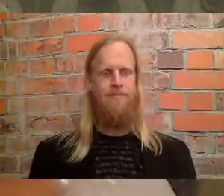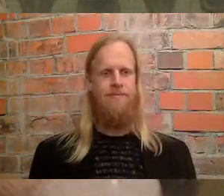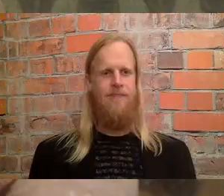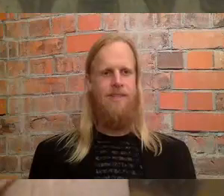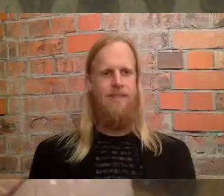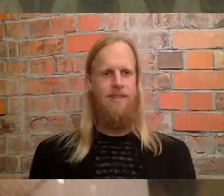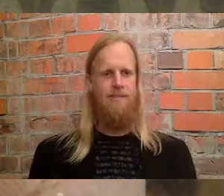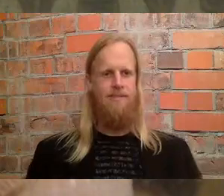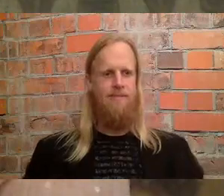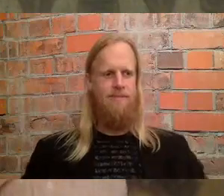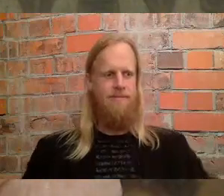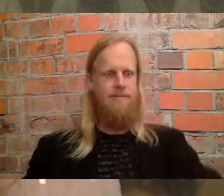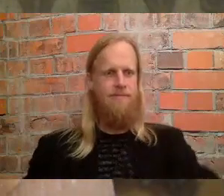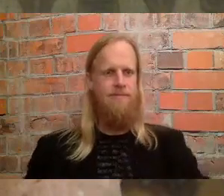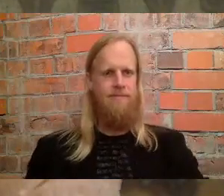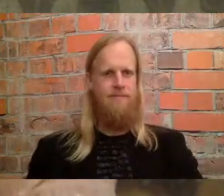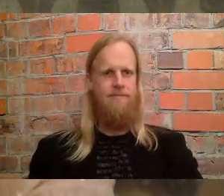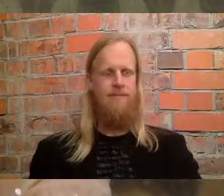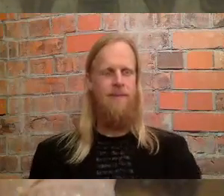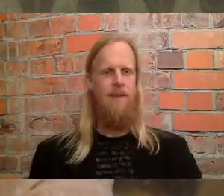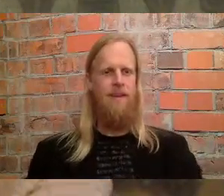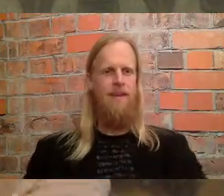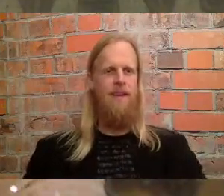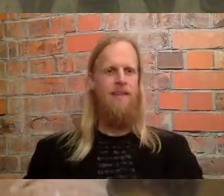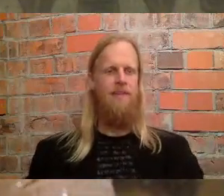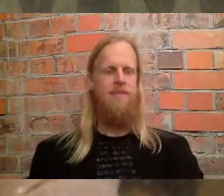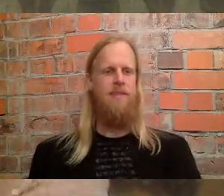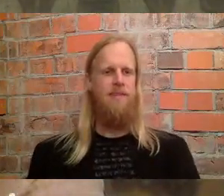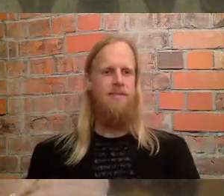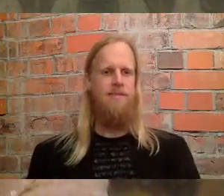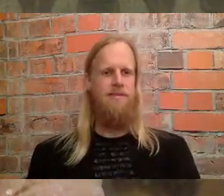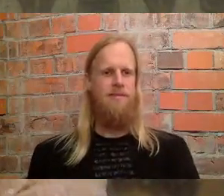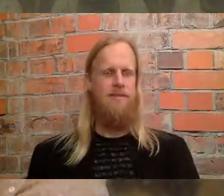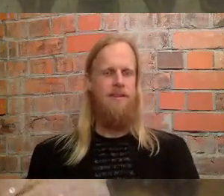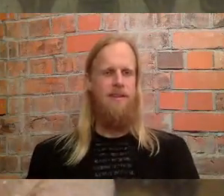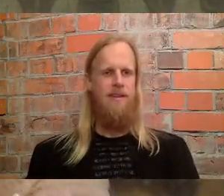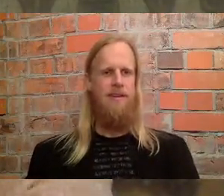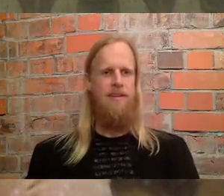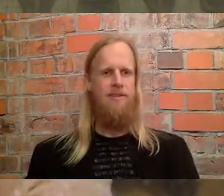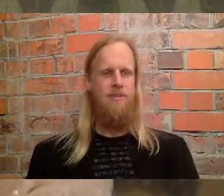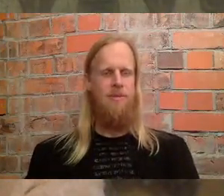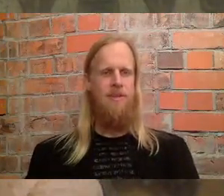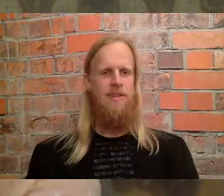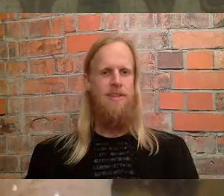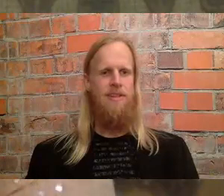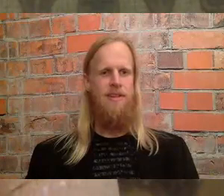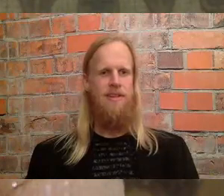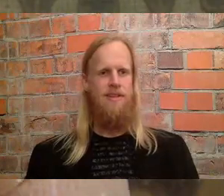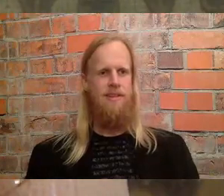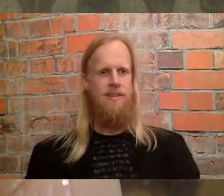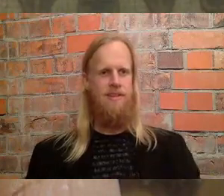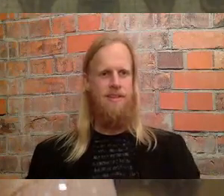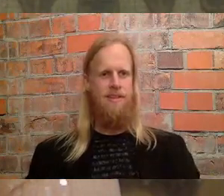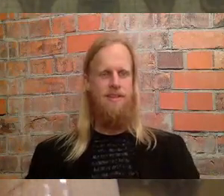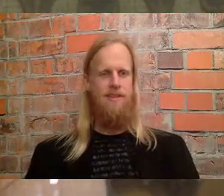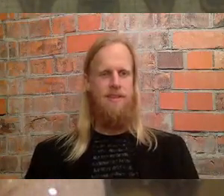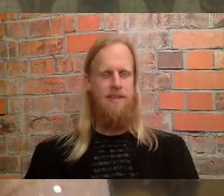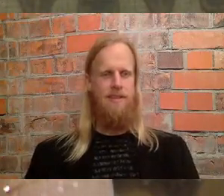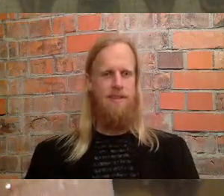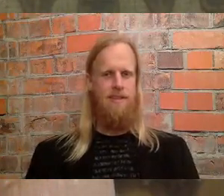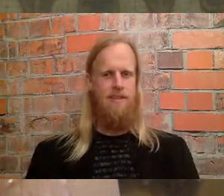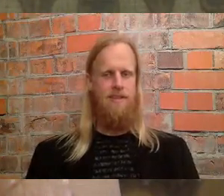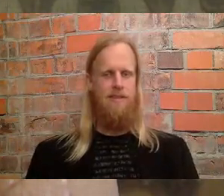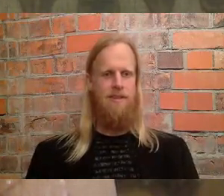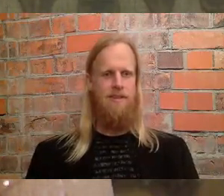Tapping the front of the ribs. I give myself the support I need to learn and